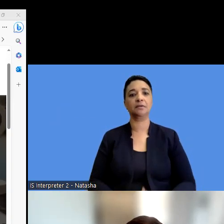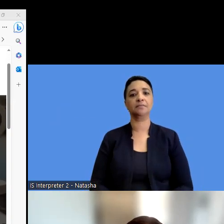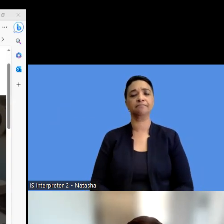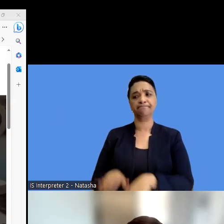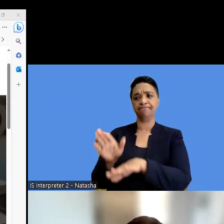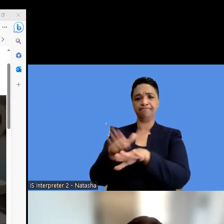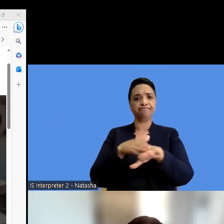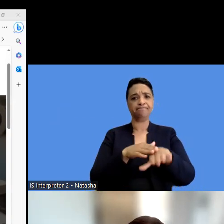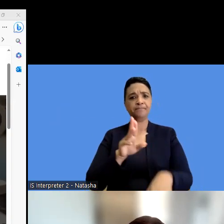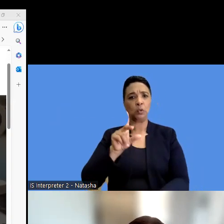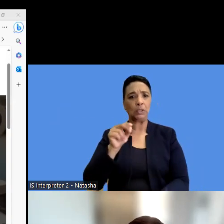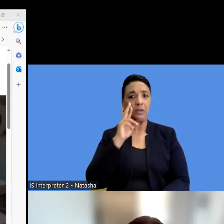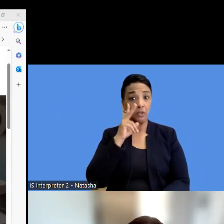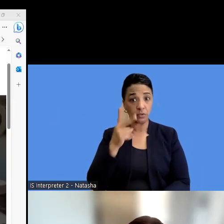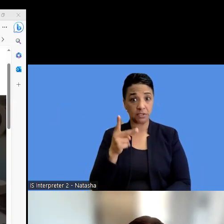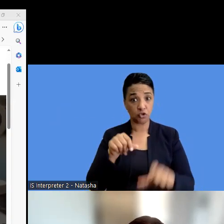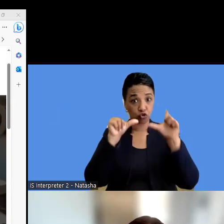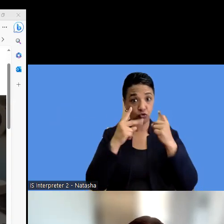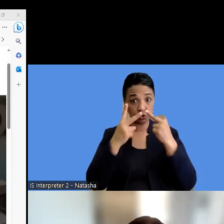anyone else, if the screen is showing?